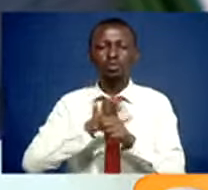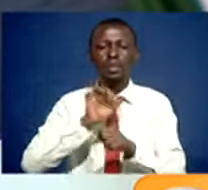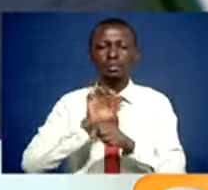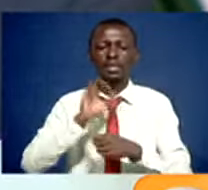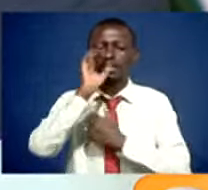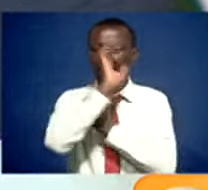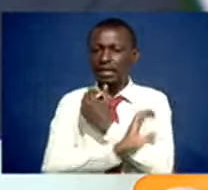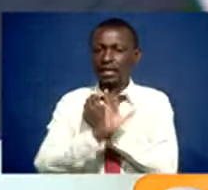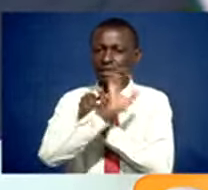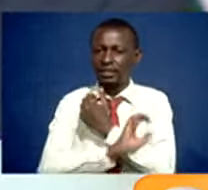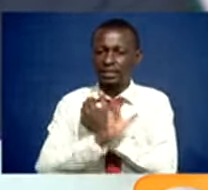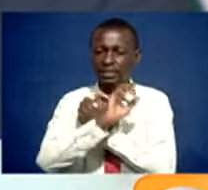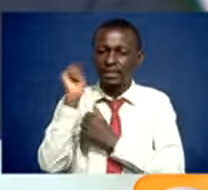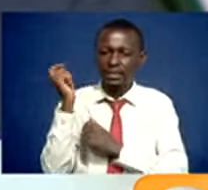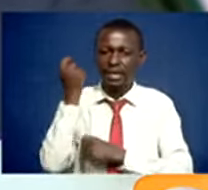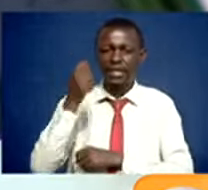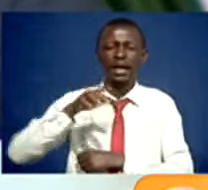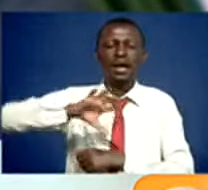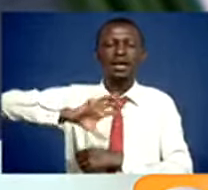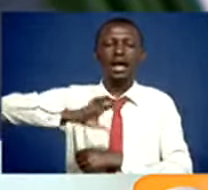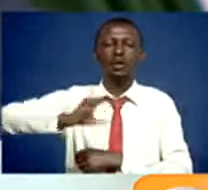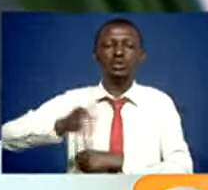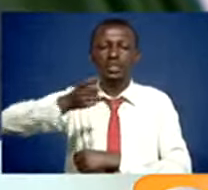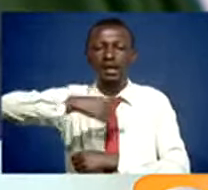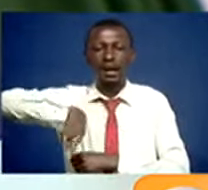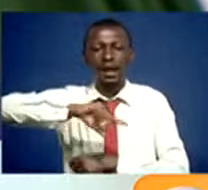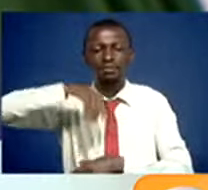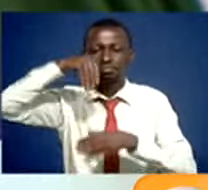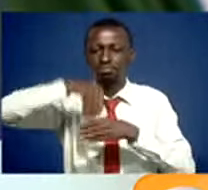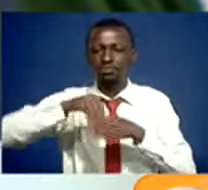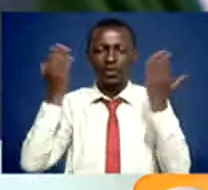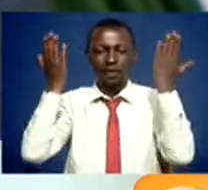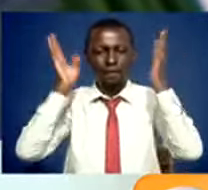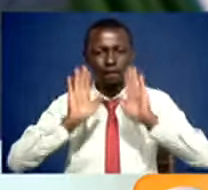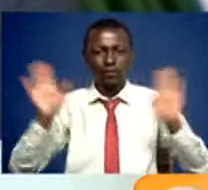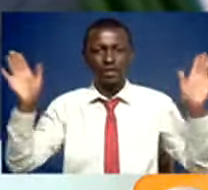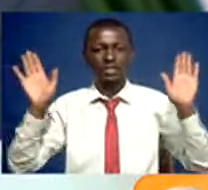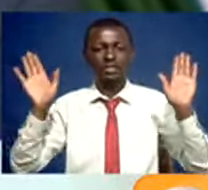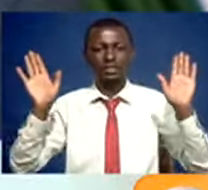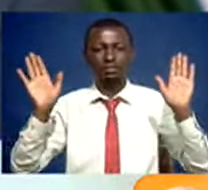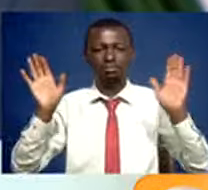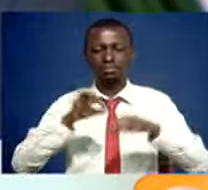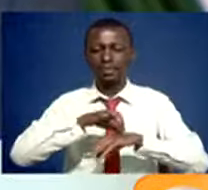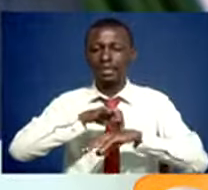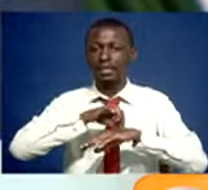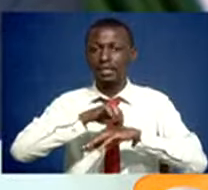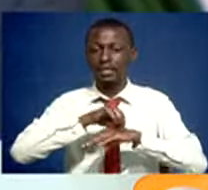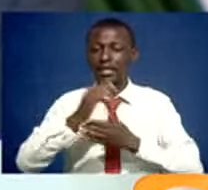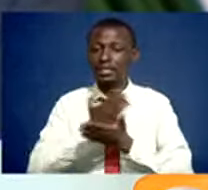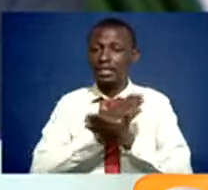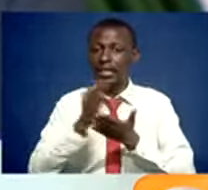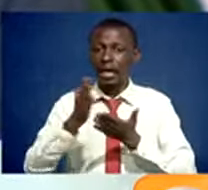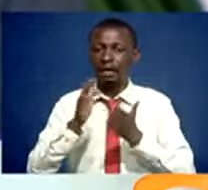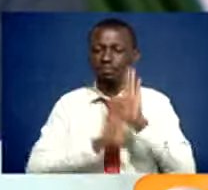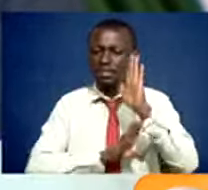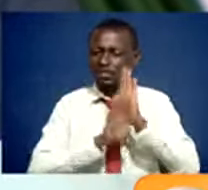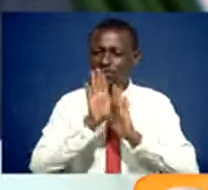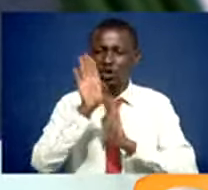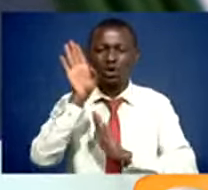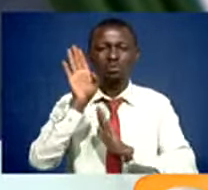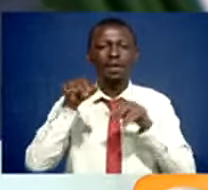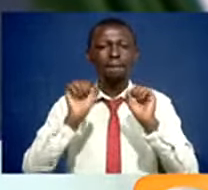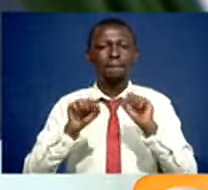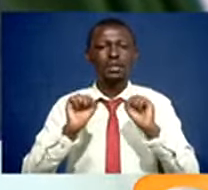Kenya. We are invested in developing our leather subsector to support